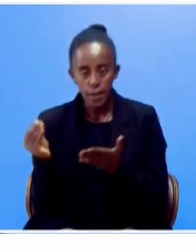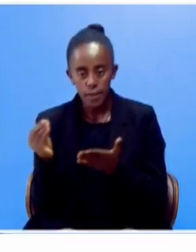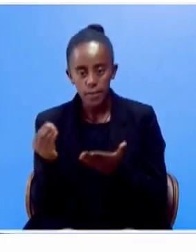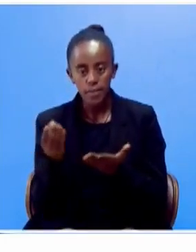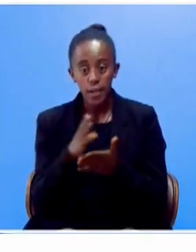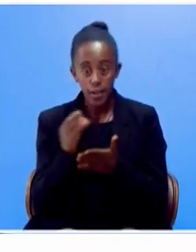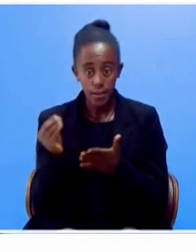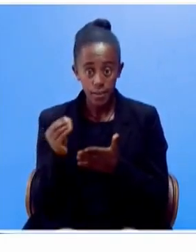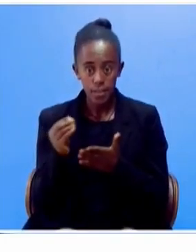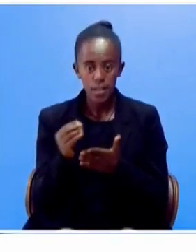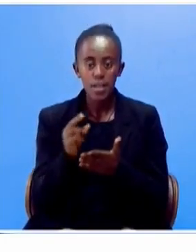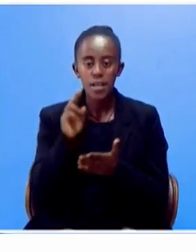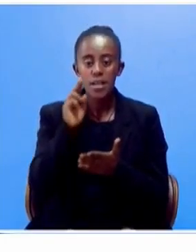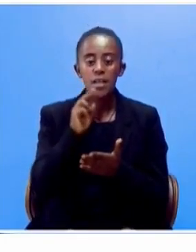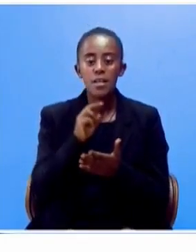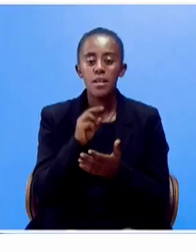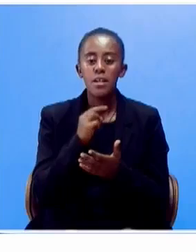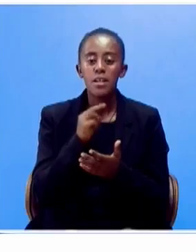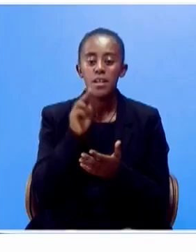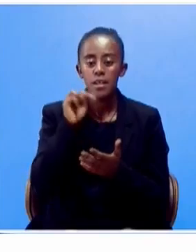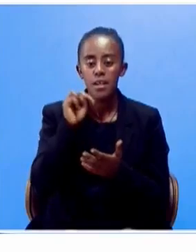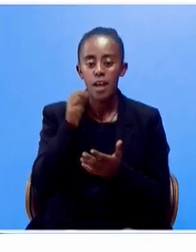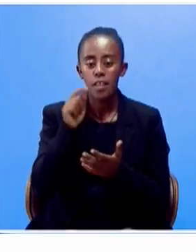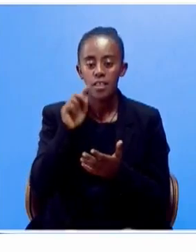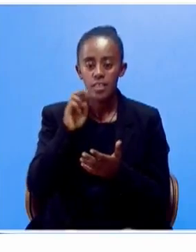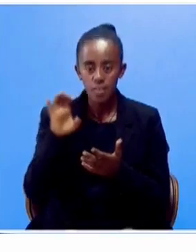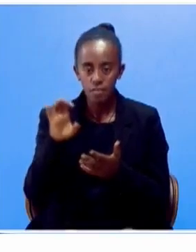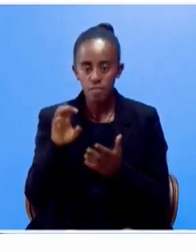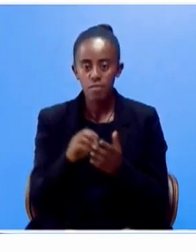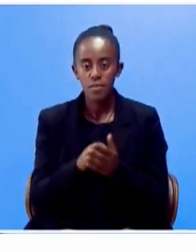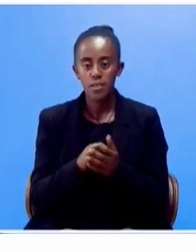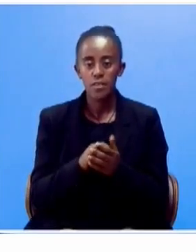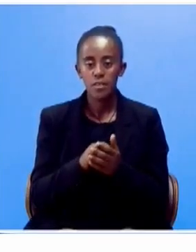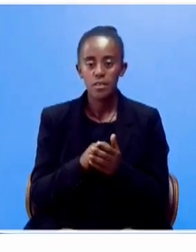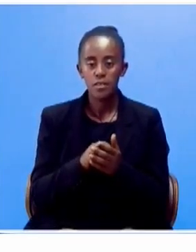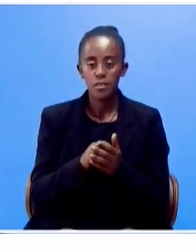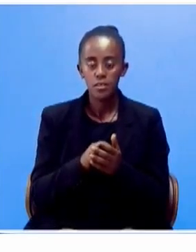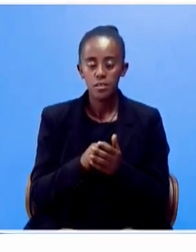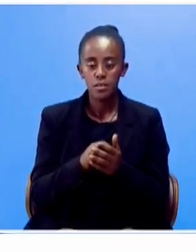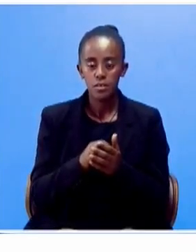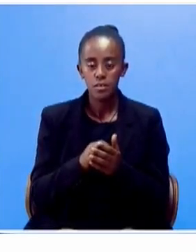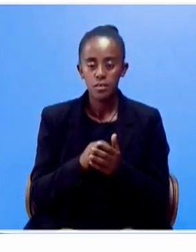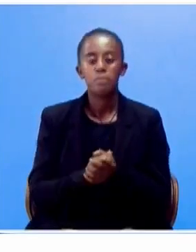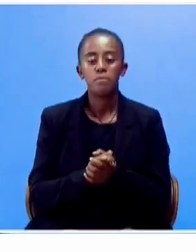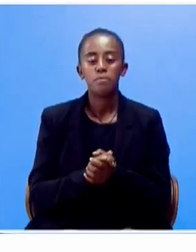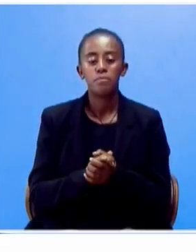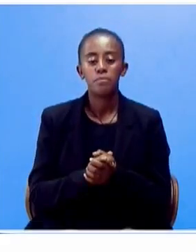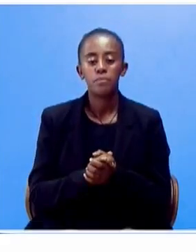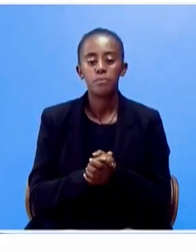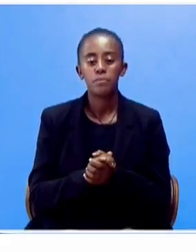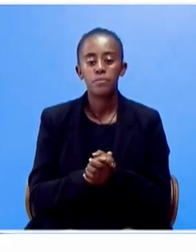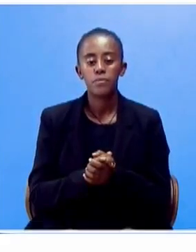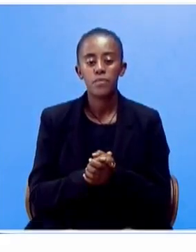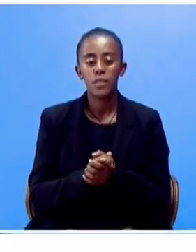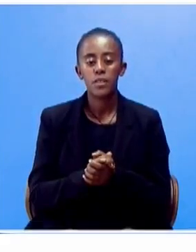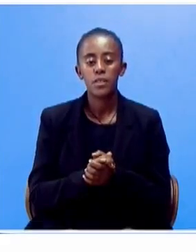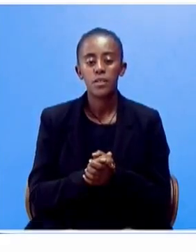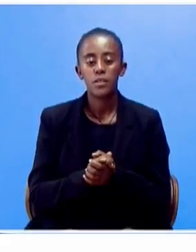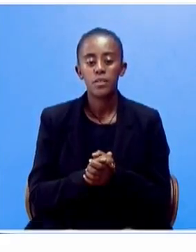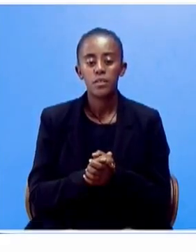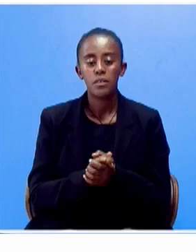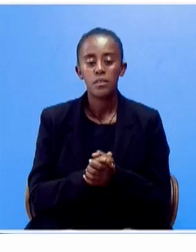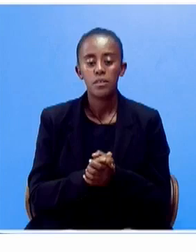native accents. Native, yeah? Accents, native accents